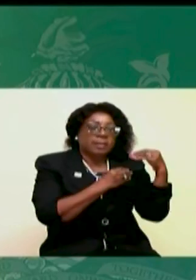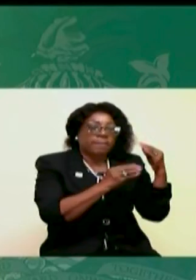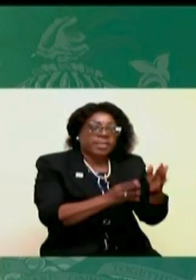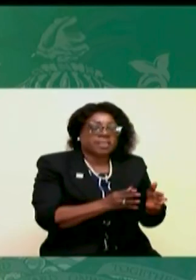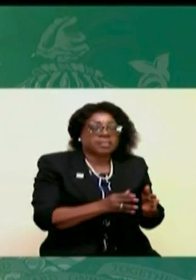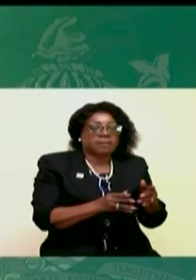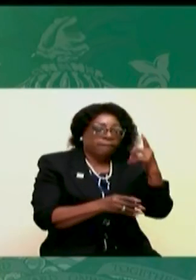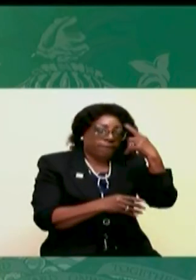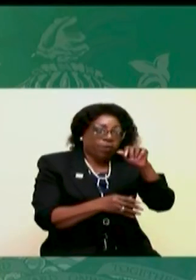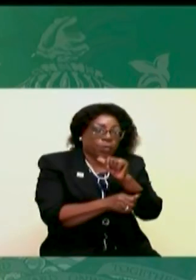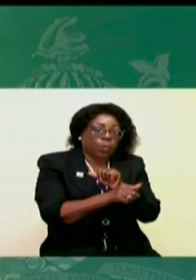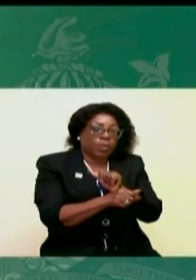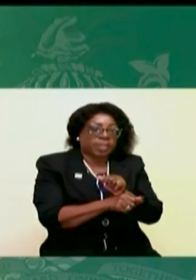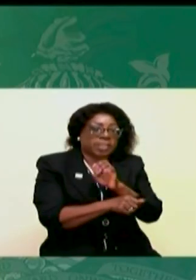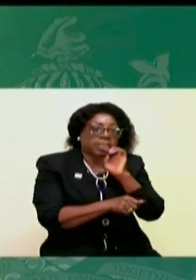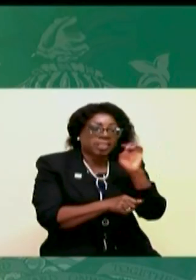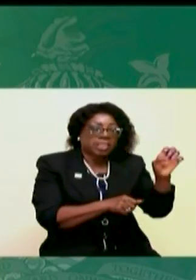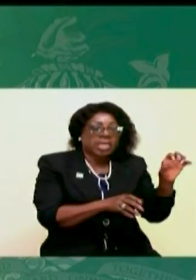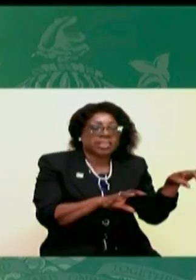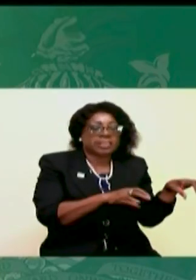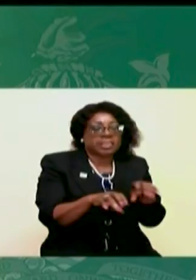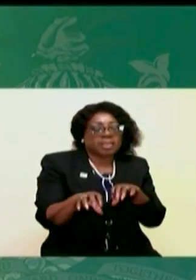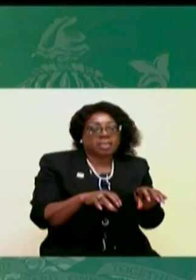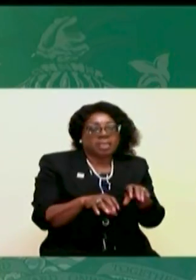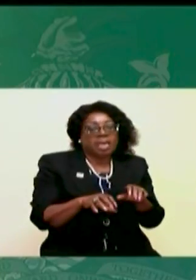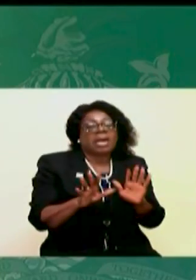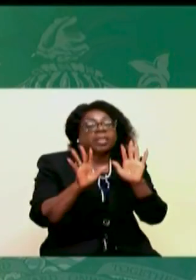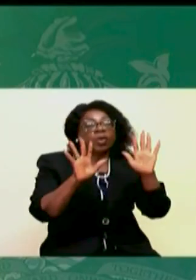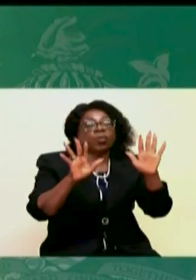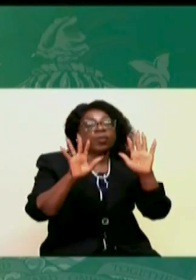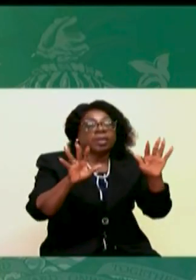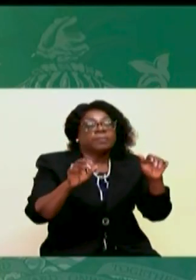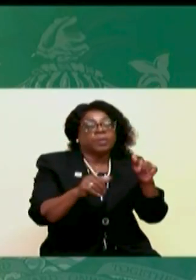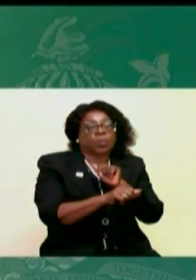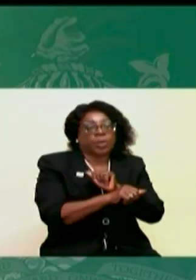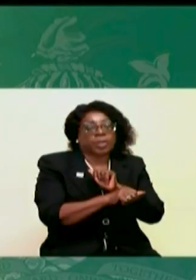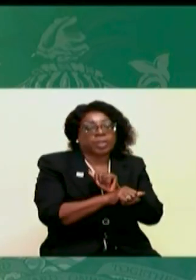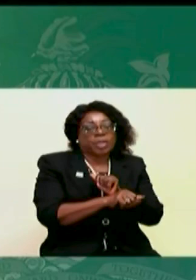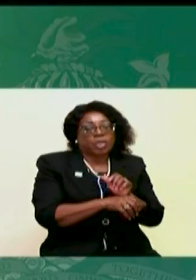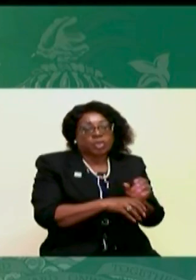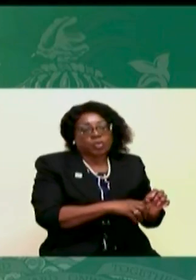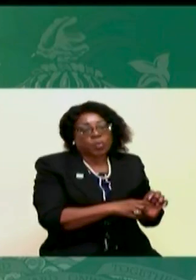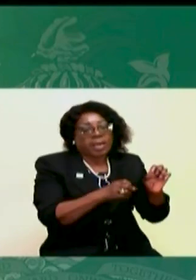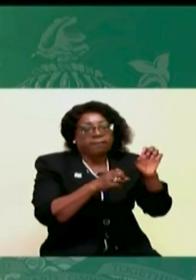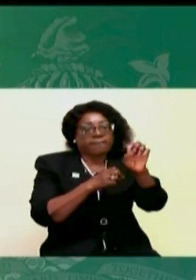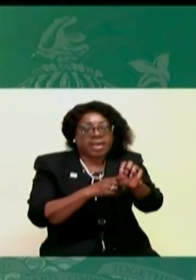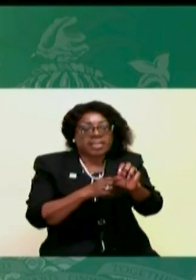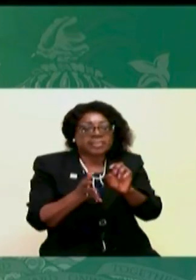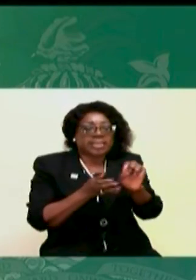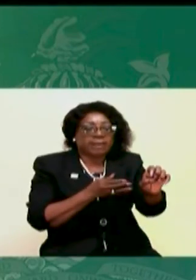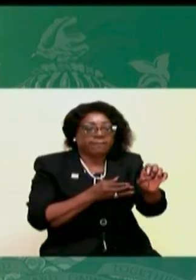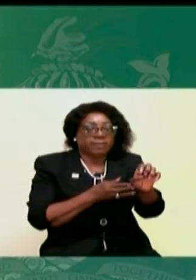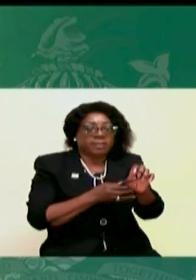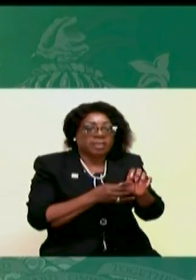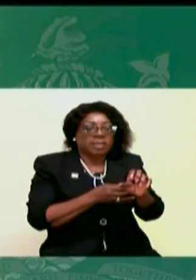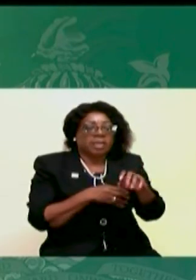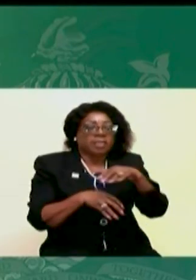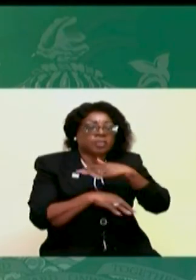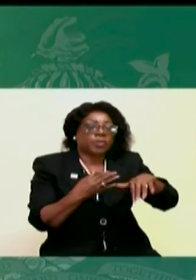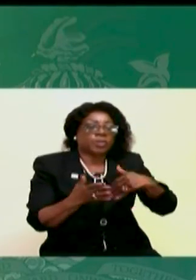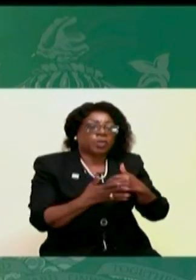done. Incredible work to advance the efforts. And so it's all intended